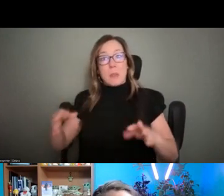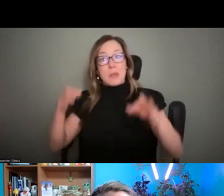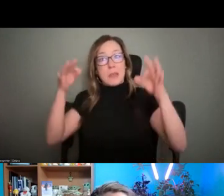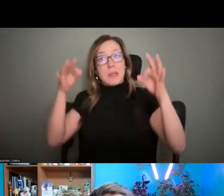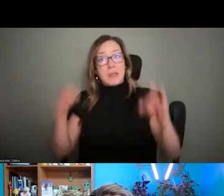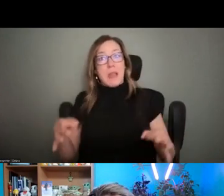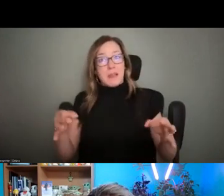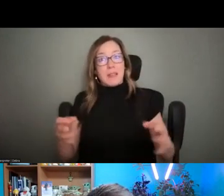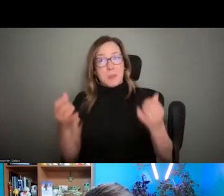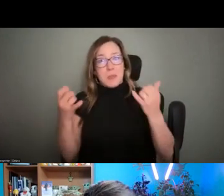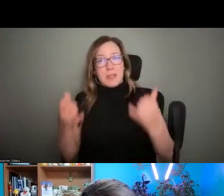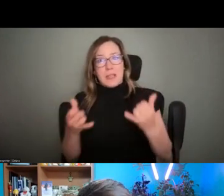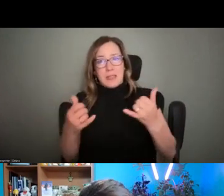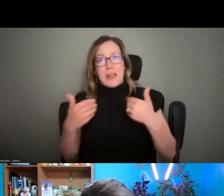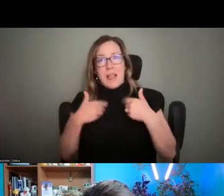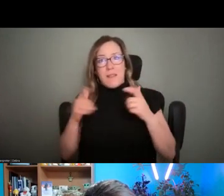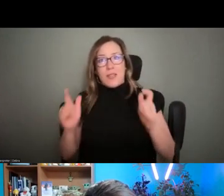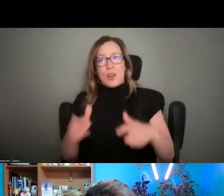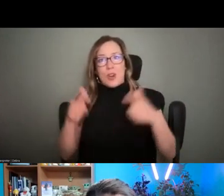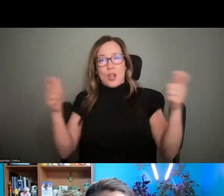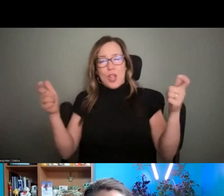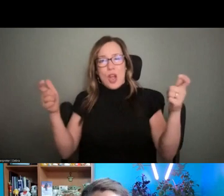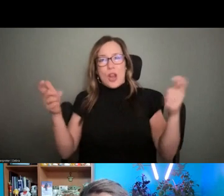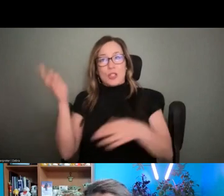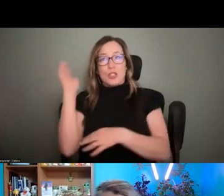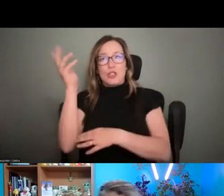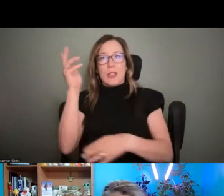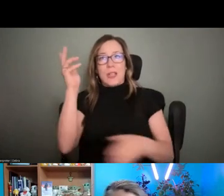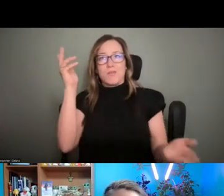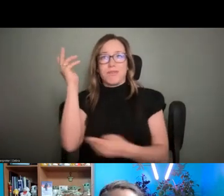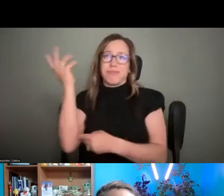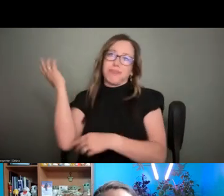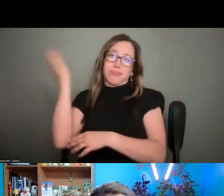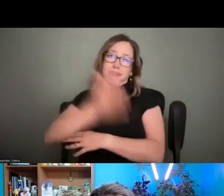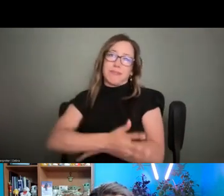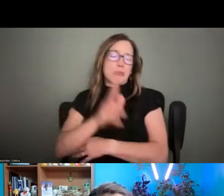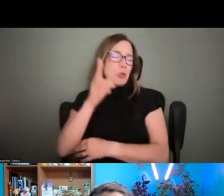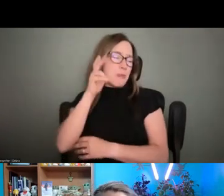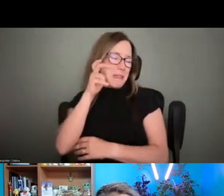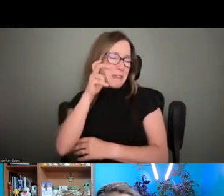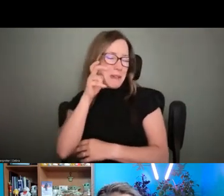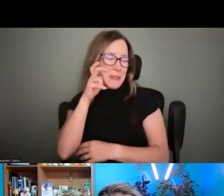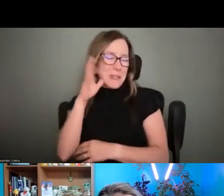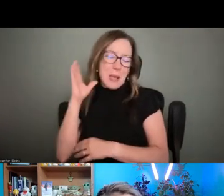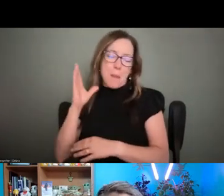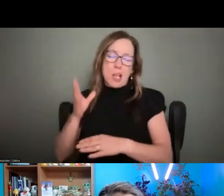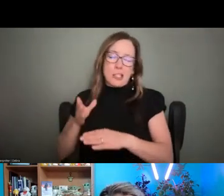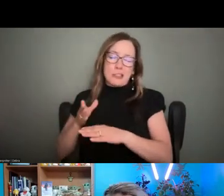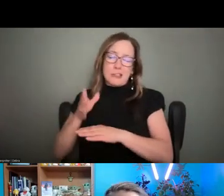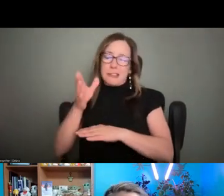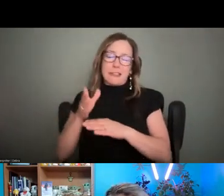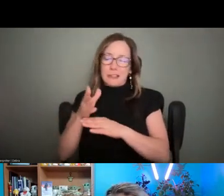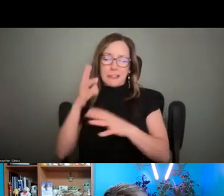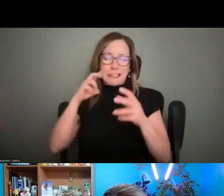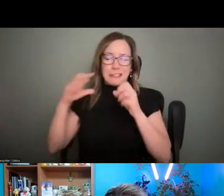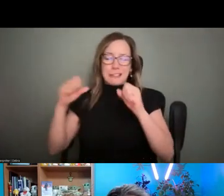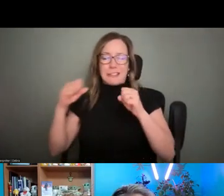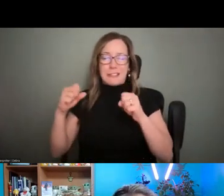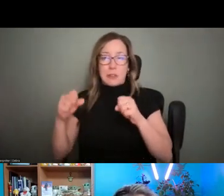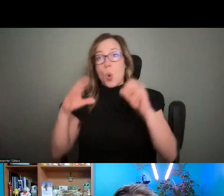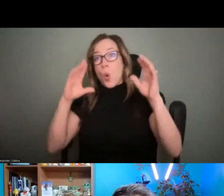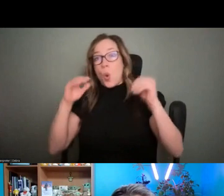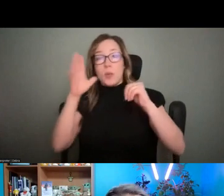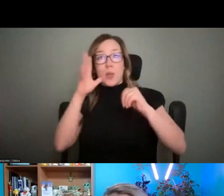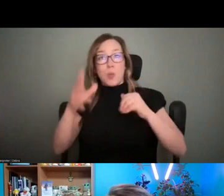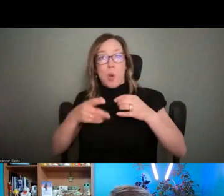to have their large tree in the backyard taken down. So you might also hear some chainsaws. So hopefully they won't hit my cable